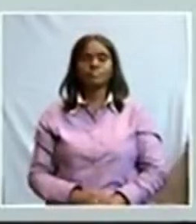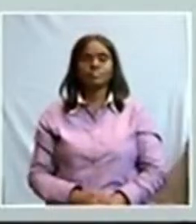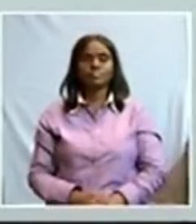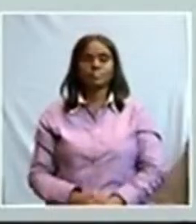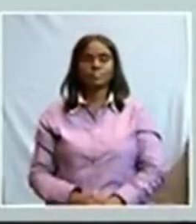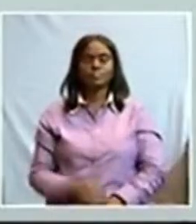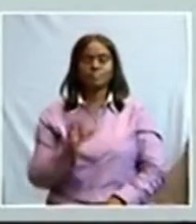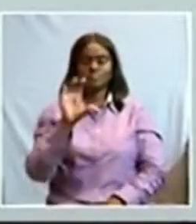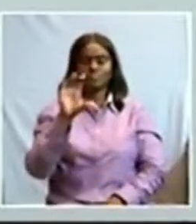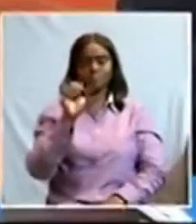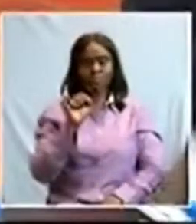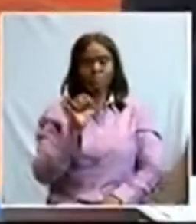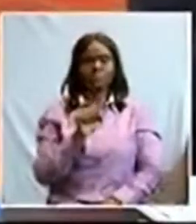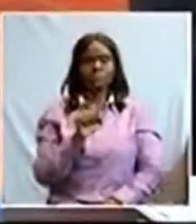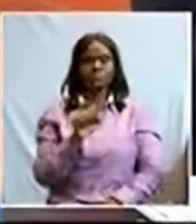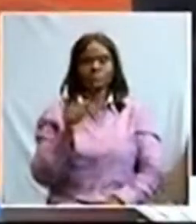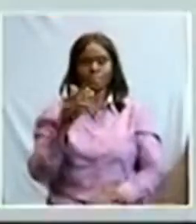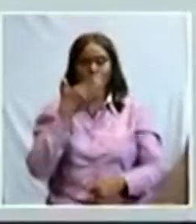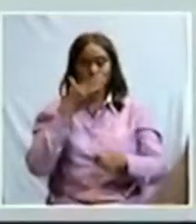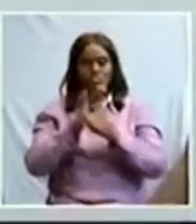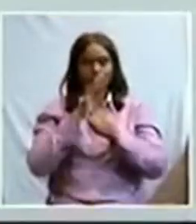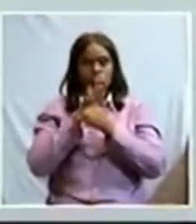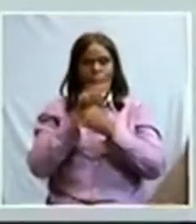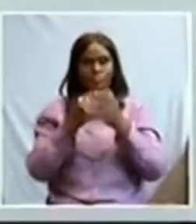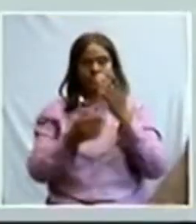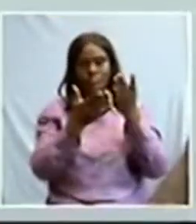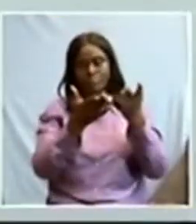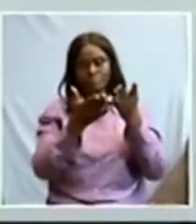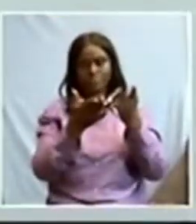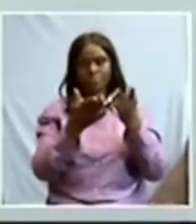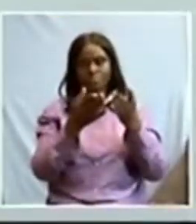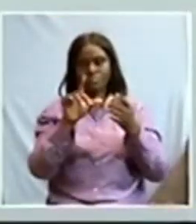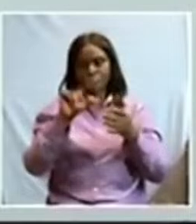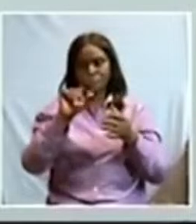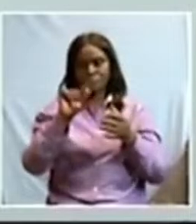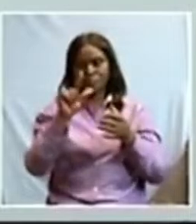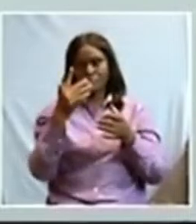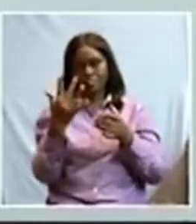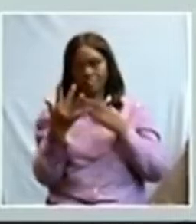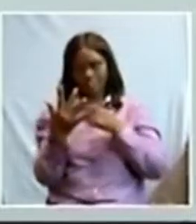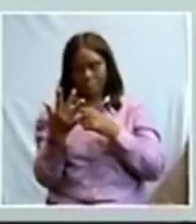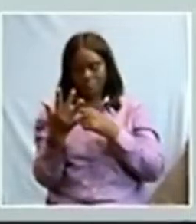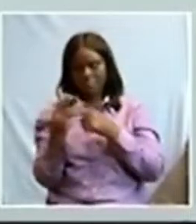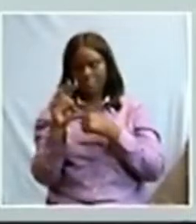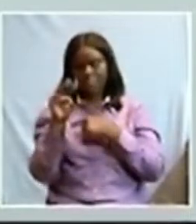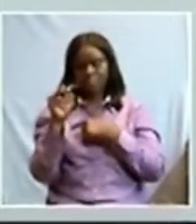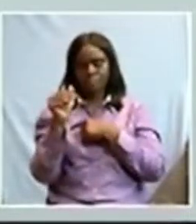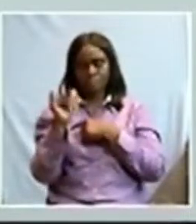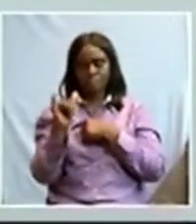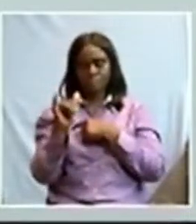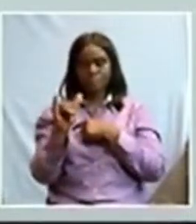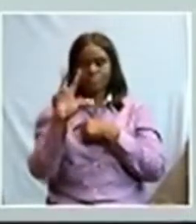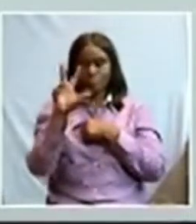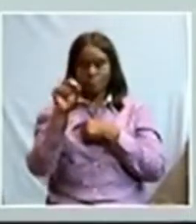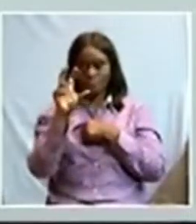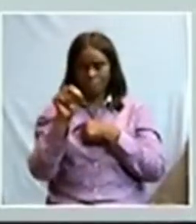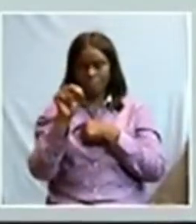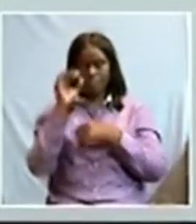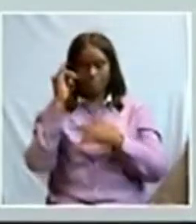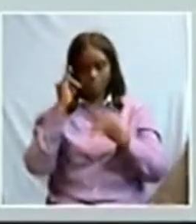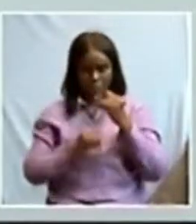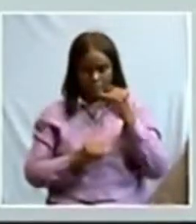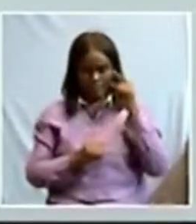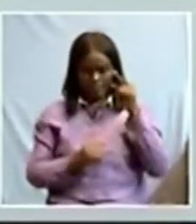Council Secretary, what guarantee is there that 2025, May 30th,